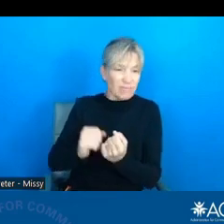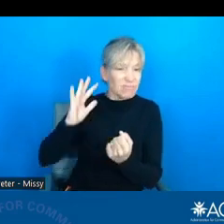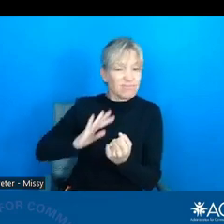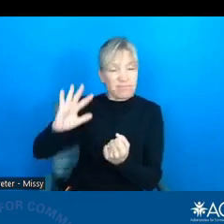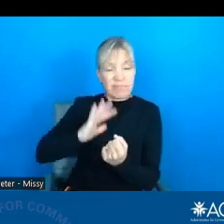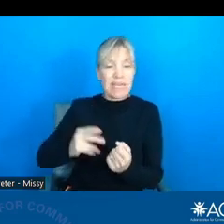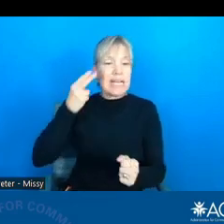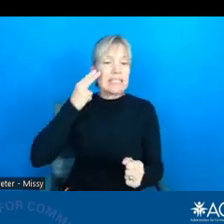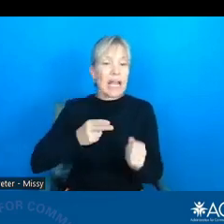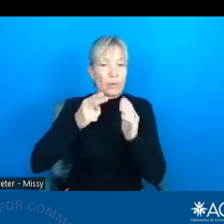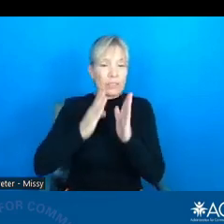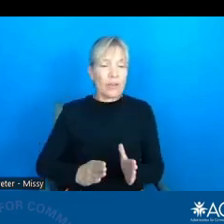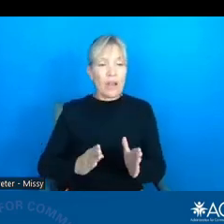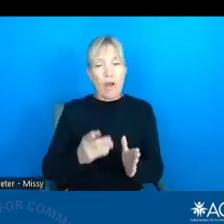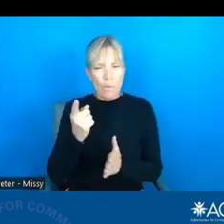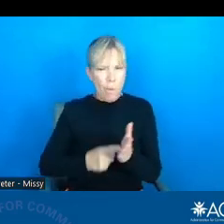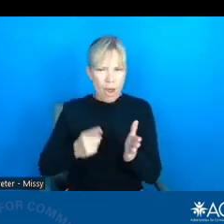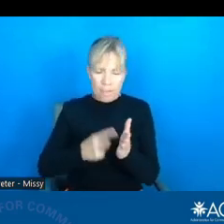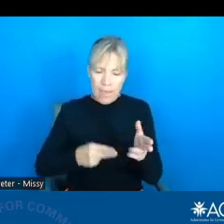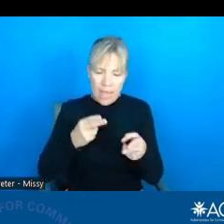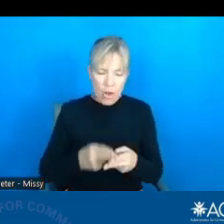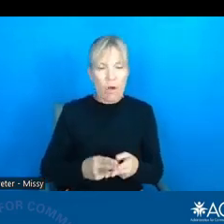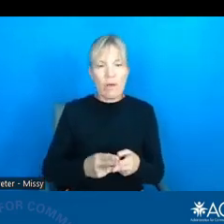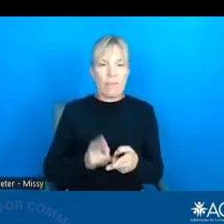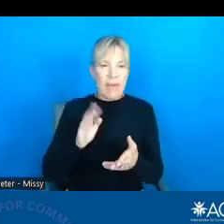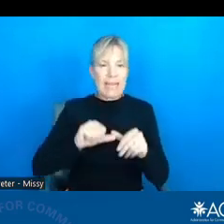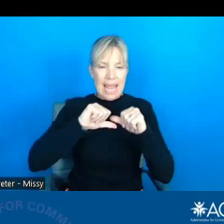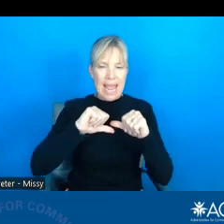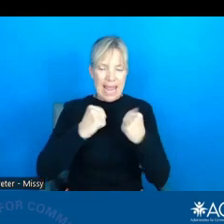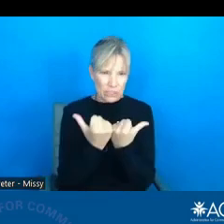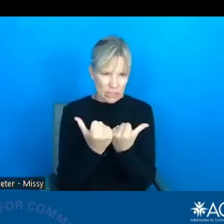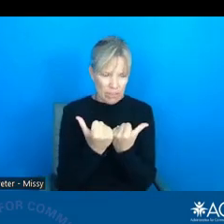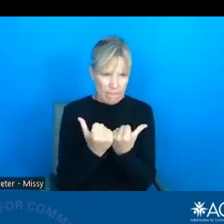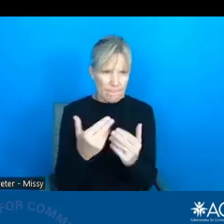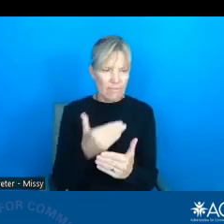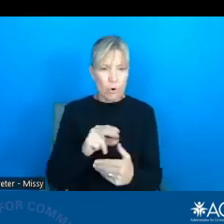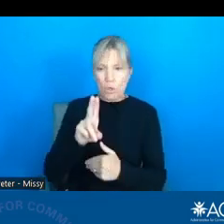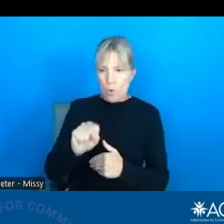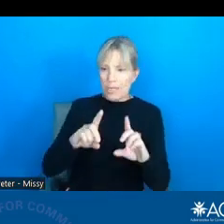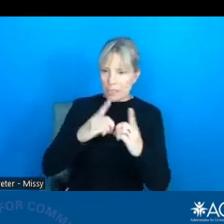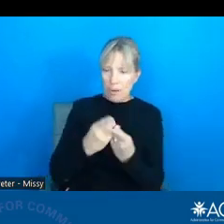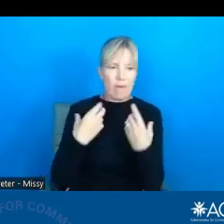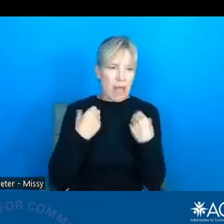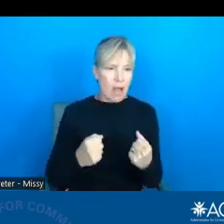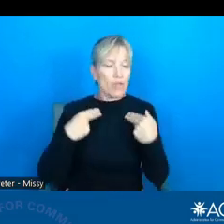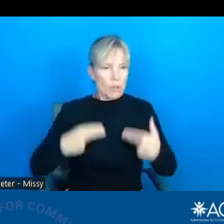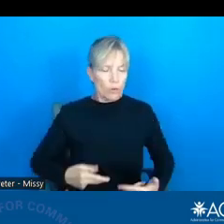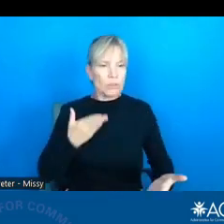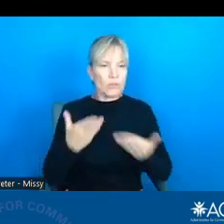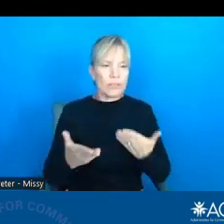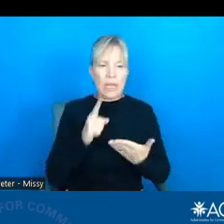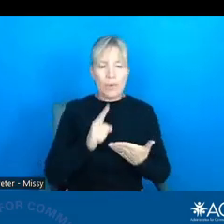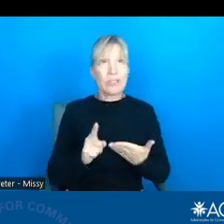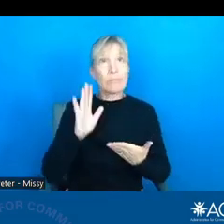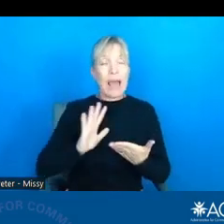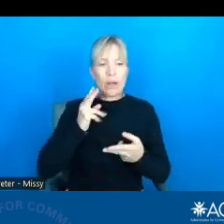the secretary of what was the agency then, before the U.S. Department of Health and Human Services, it was then